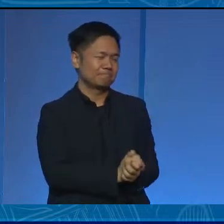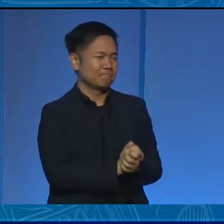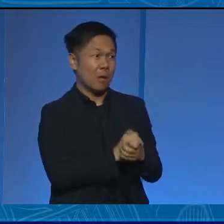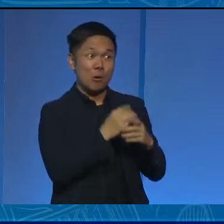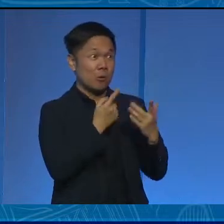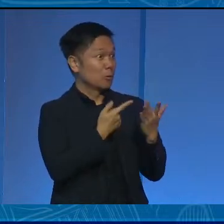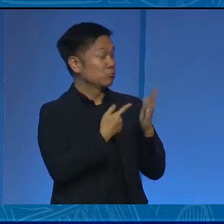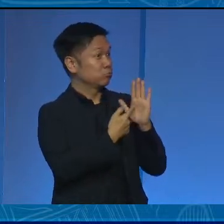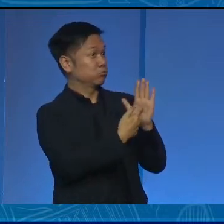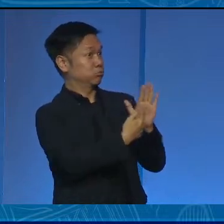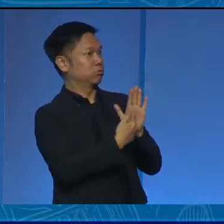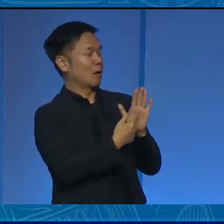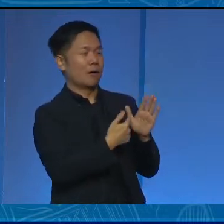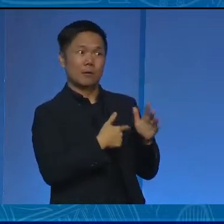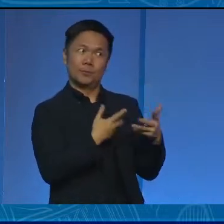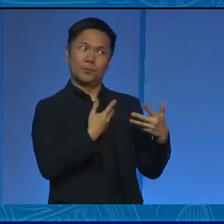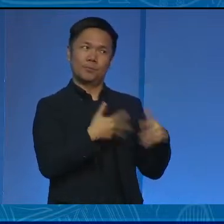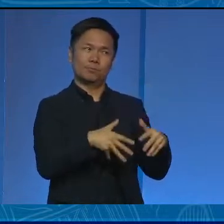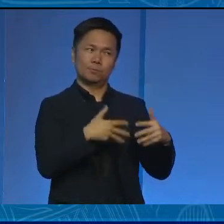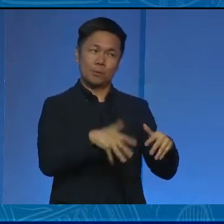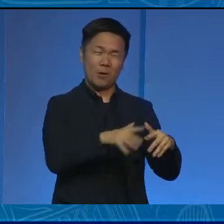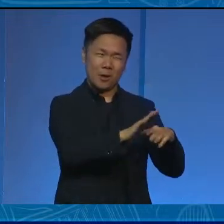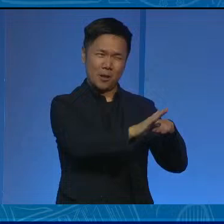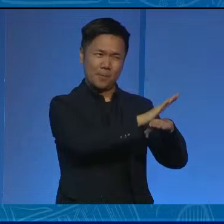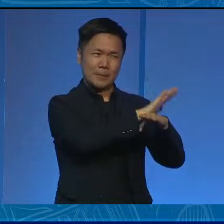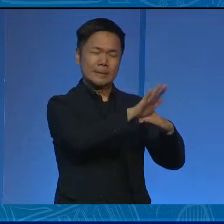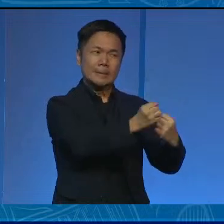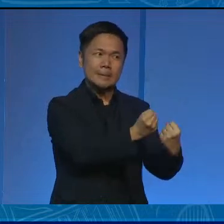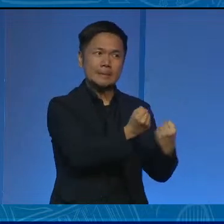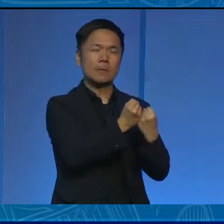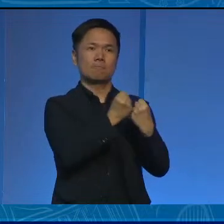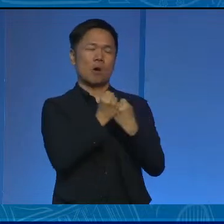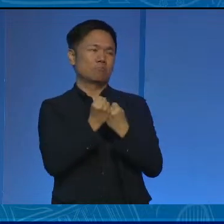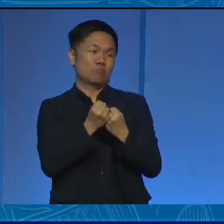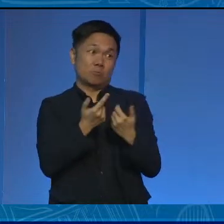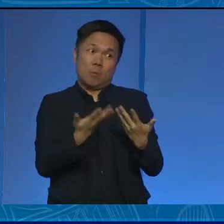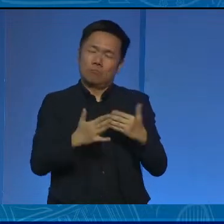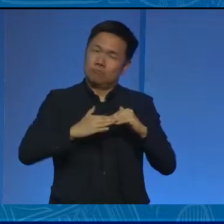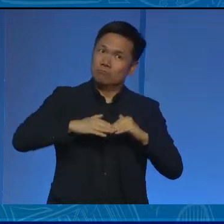importance and continuance to our discussions.